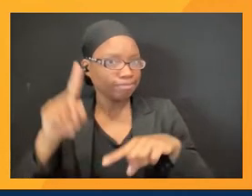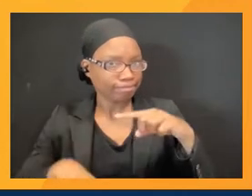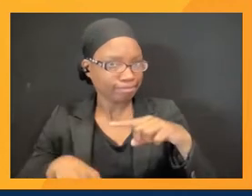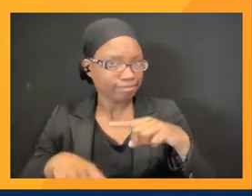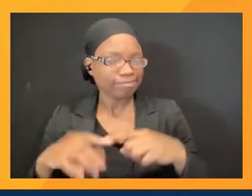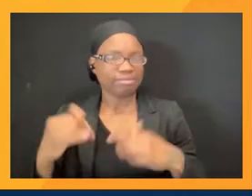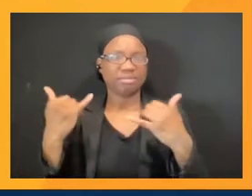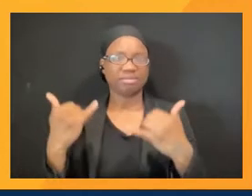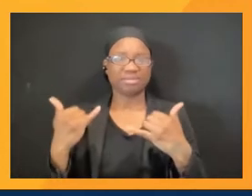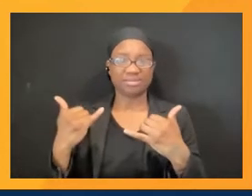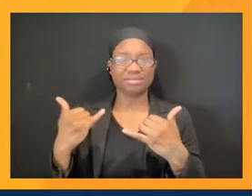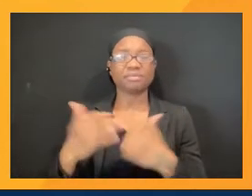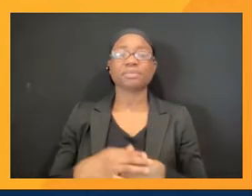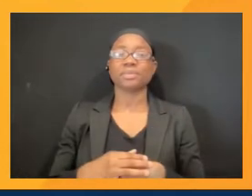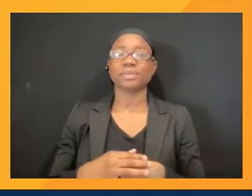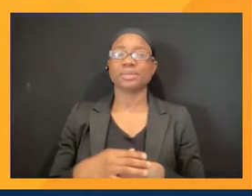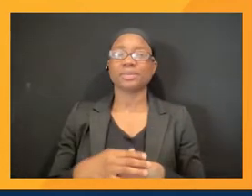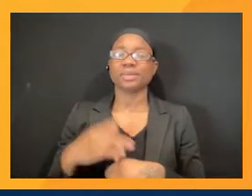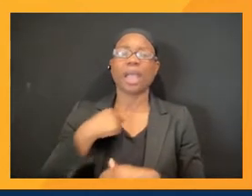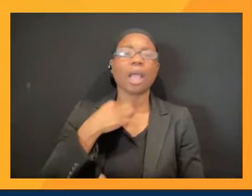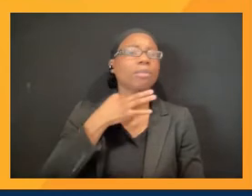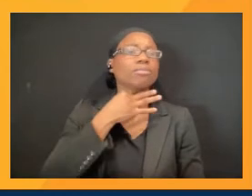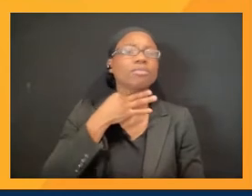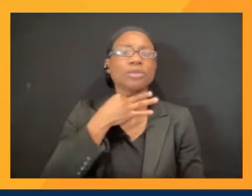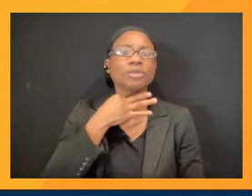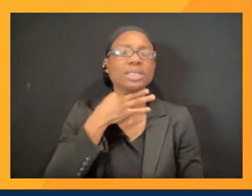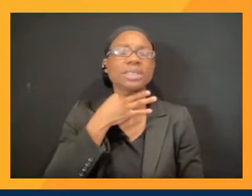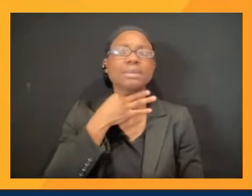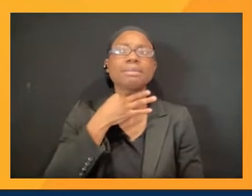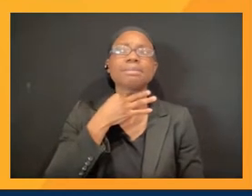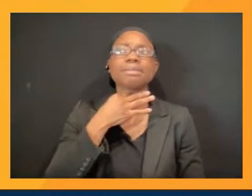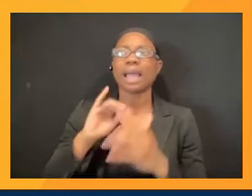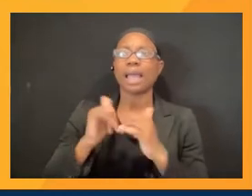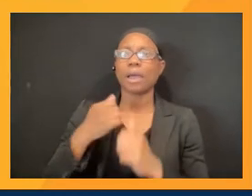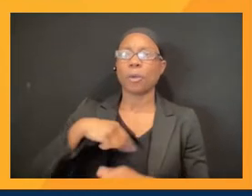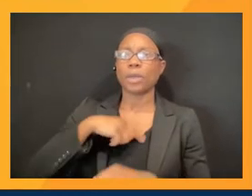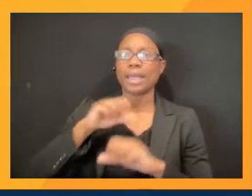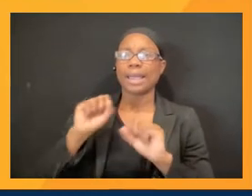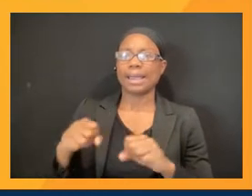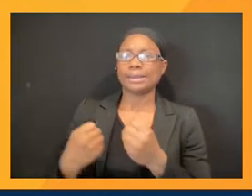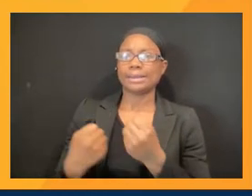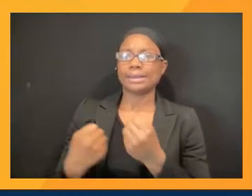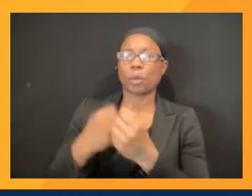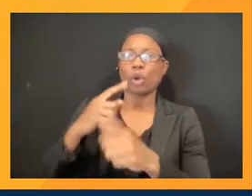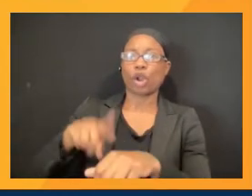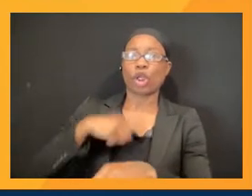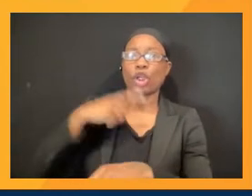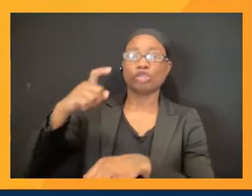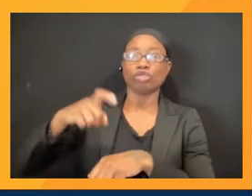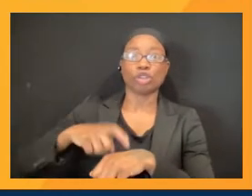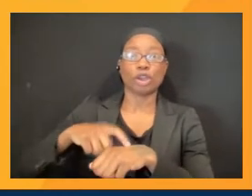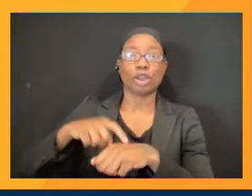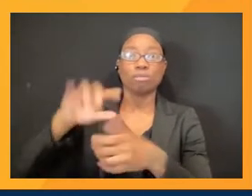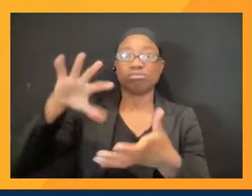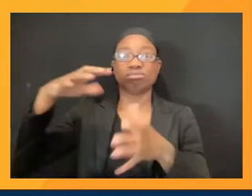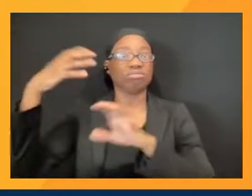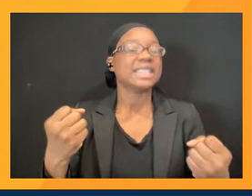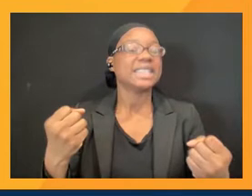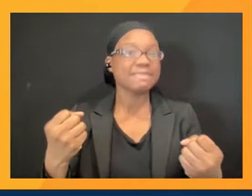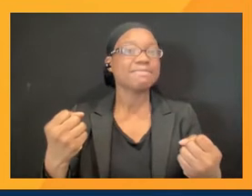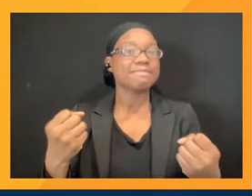expanding and throughout the states and territories, thanks to the great support of the American Rescue Plan and the planned